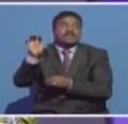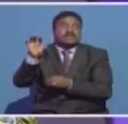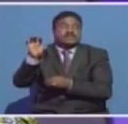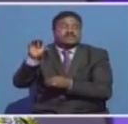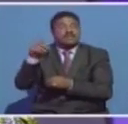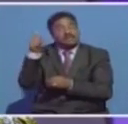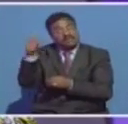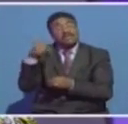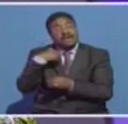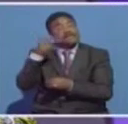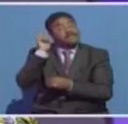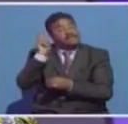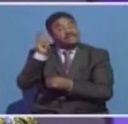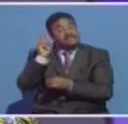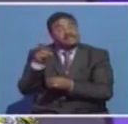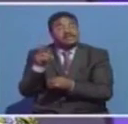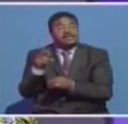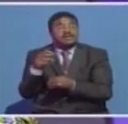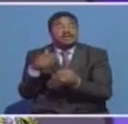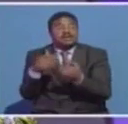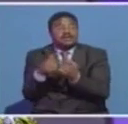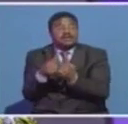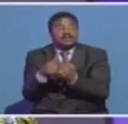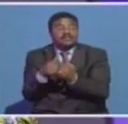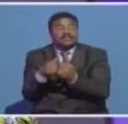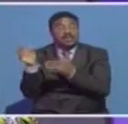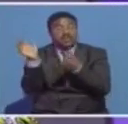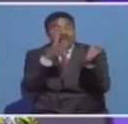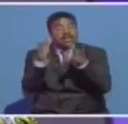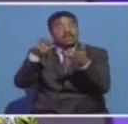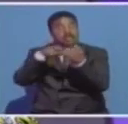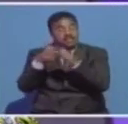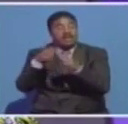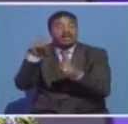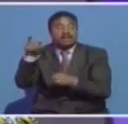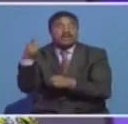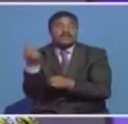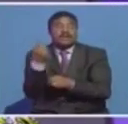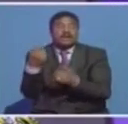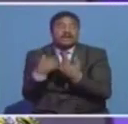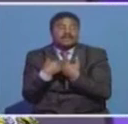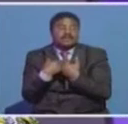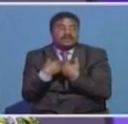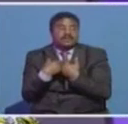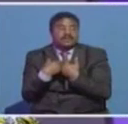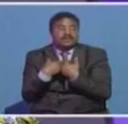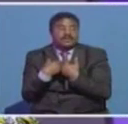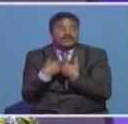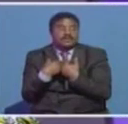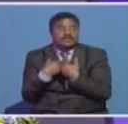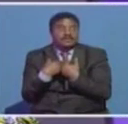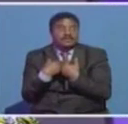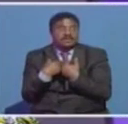of food relief distribution because of the weather patterns and the accessibility to food. Then we also